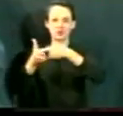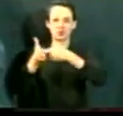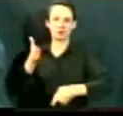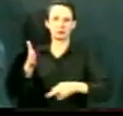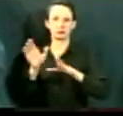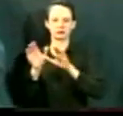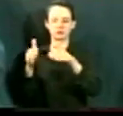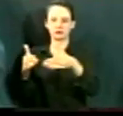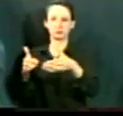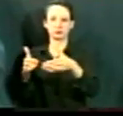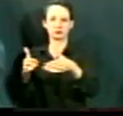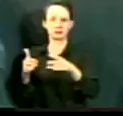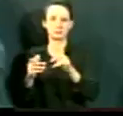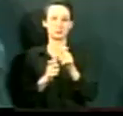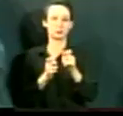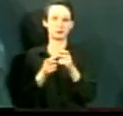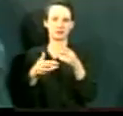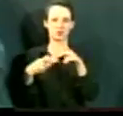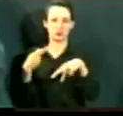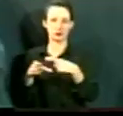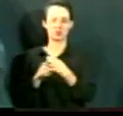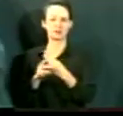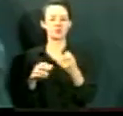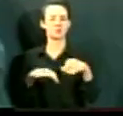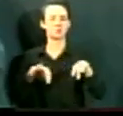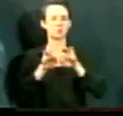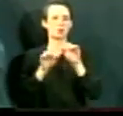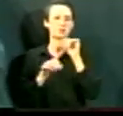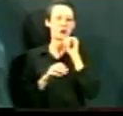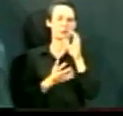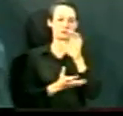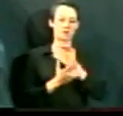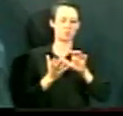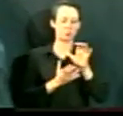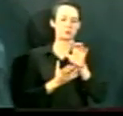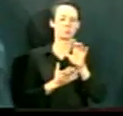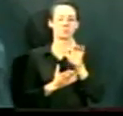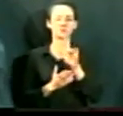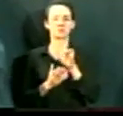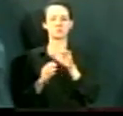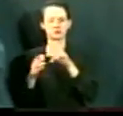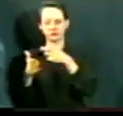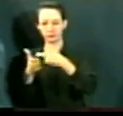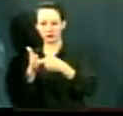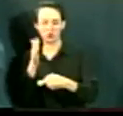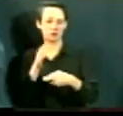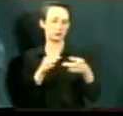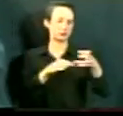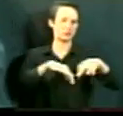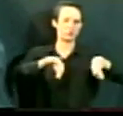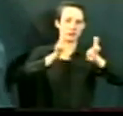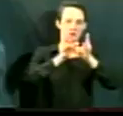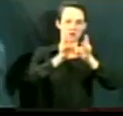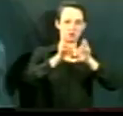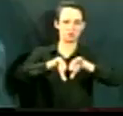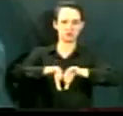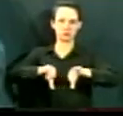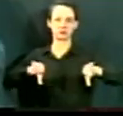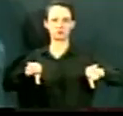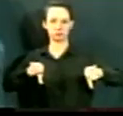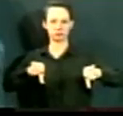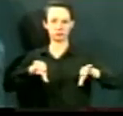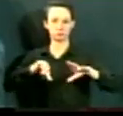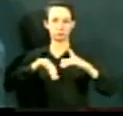a particular kind of cost. And I think it's very important not to confuse cost with value. Just